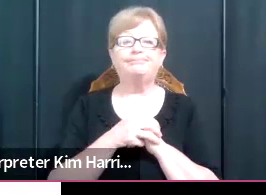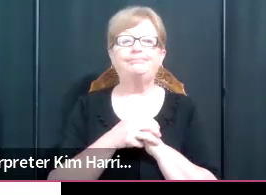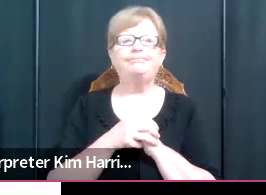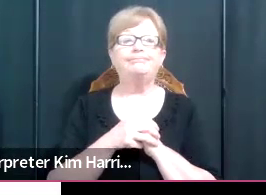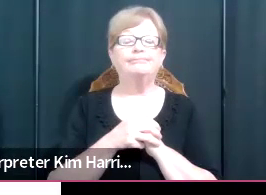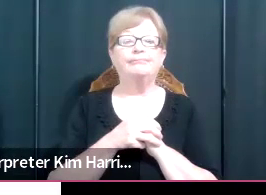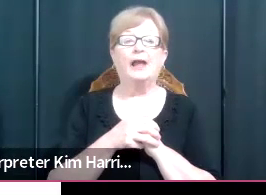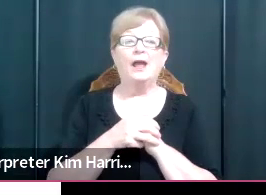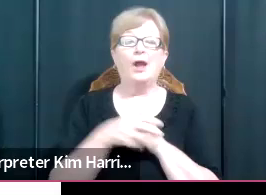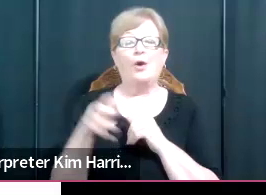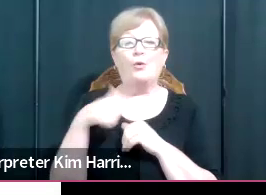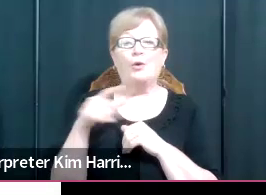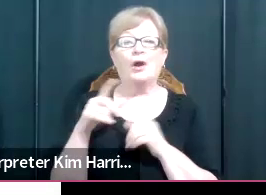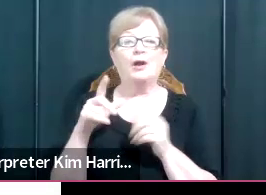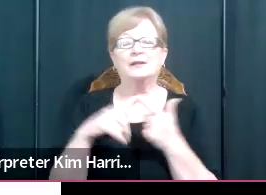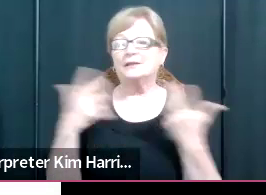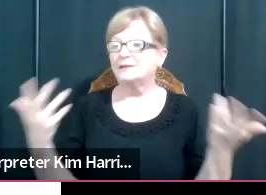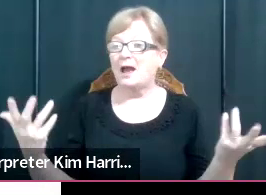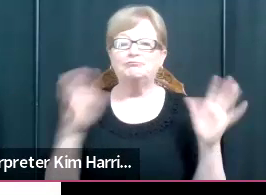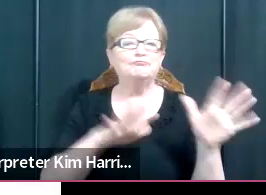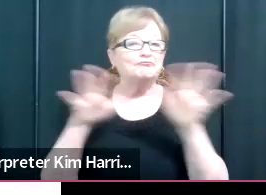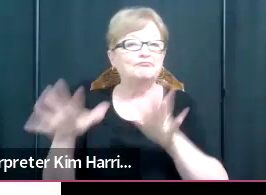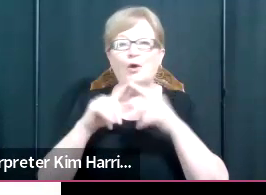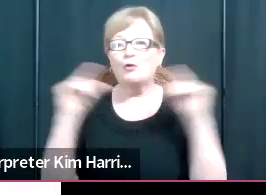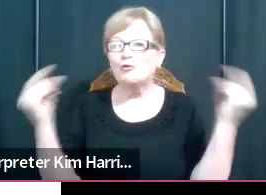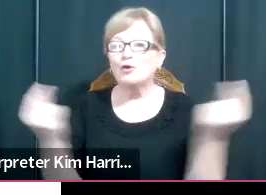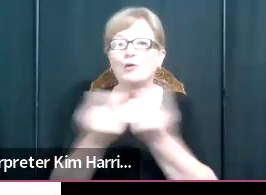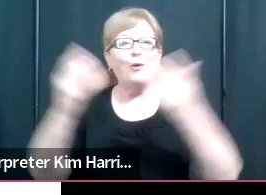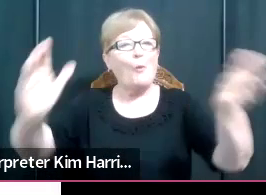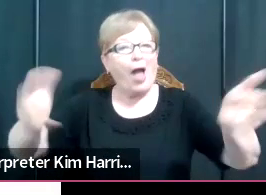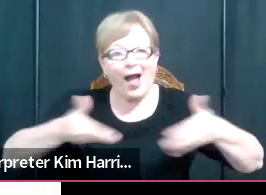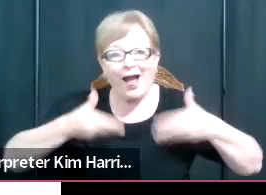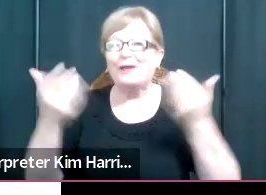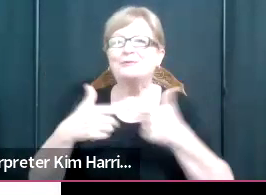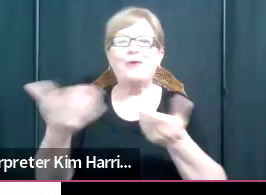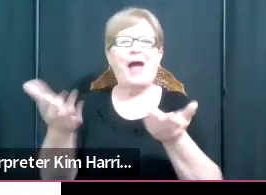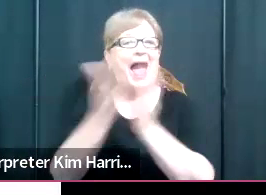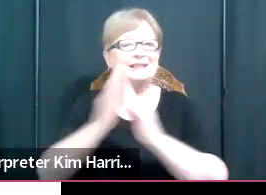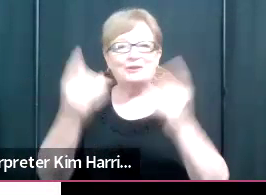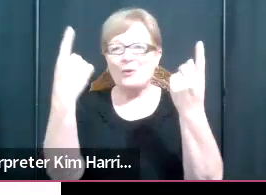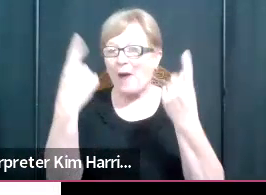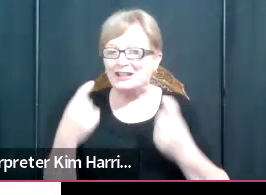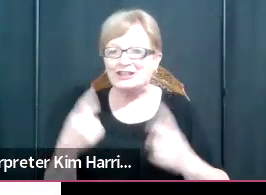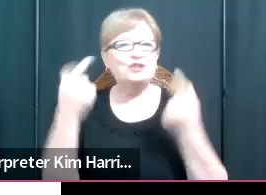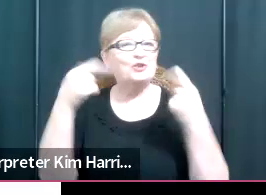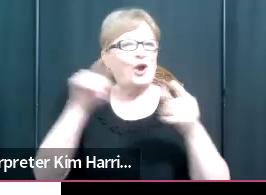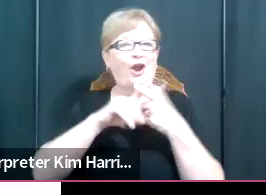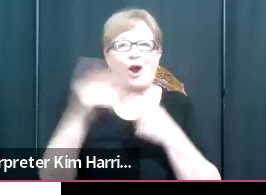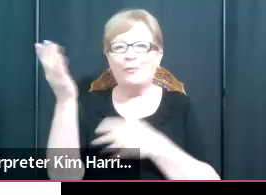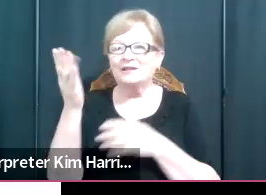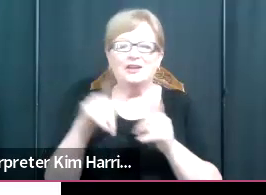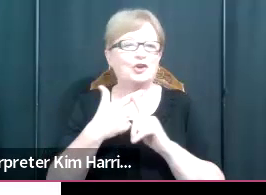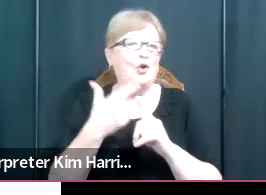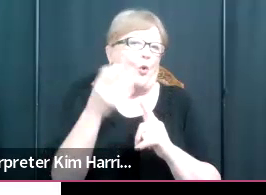We are a pretty informal group, so we are welcome to ask questions during our presentation. You can put them in the